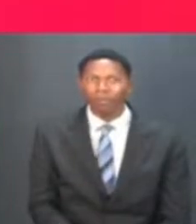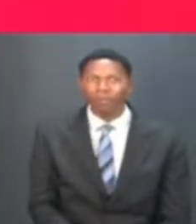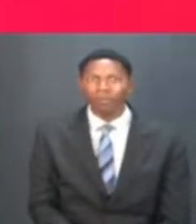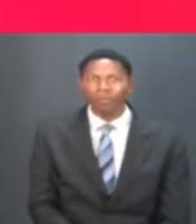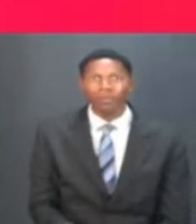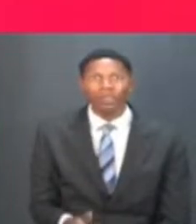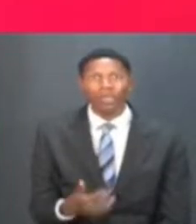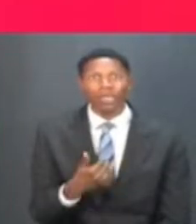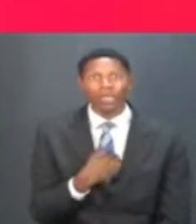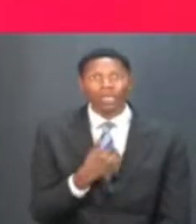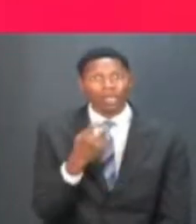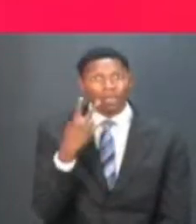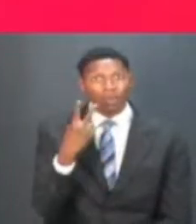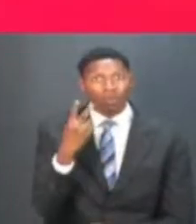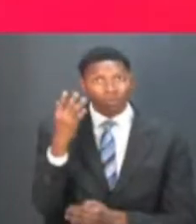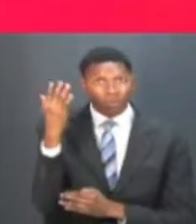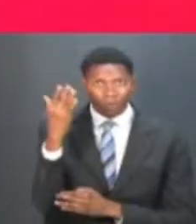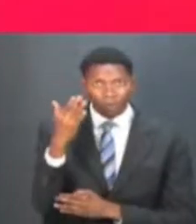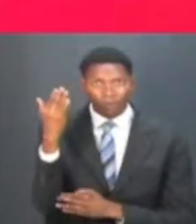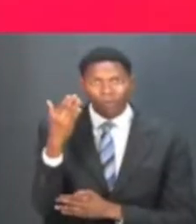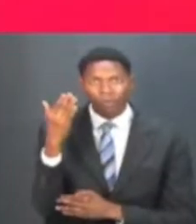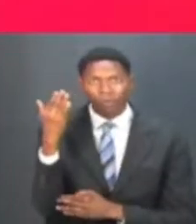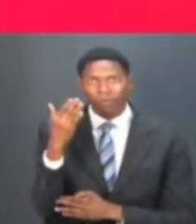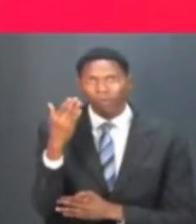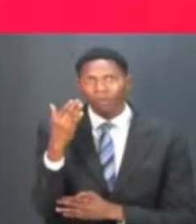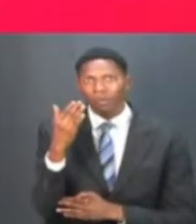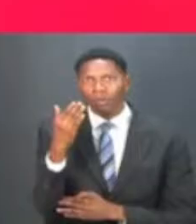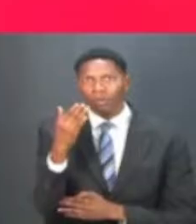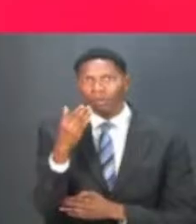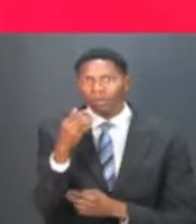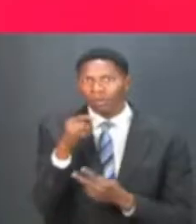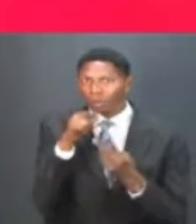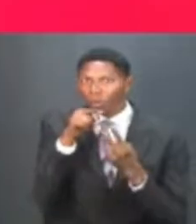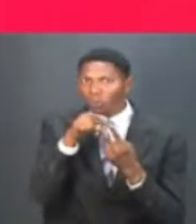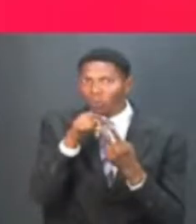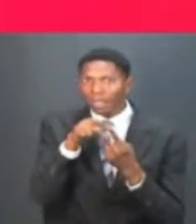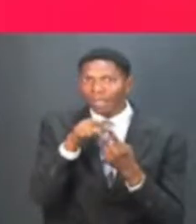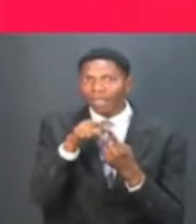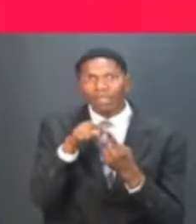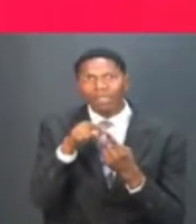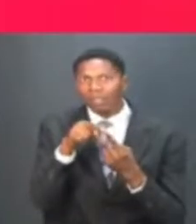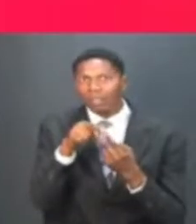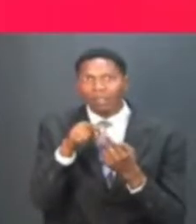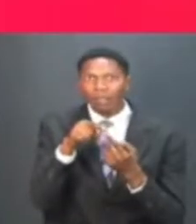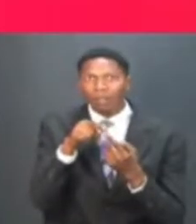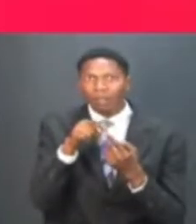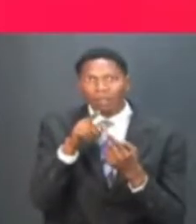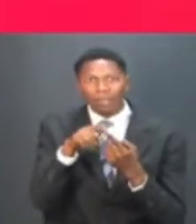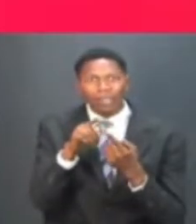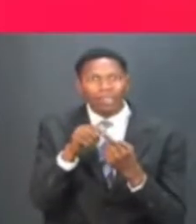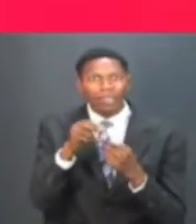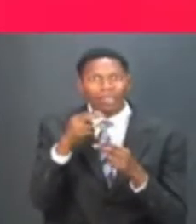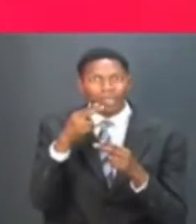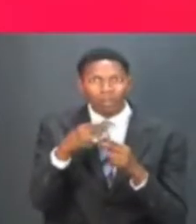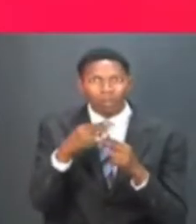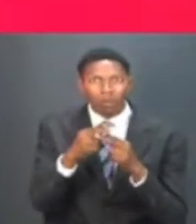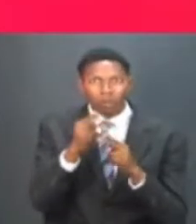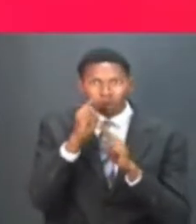We have 2 statements, one standing in the name of the Honorable Member for